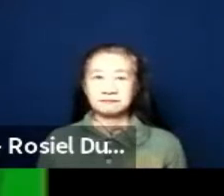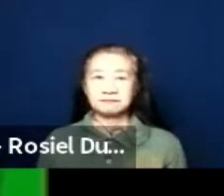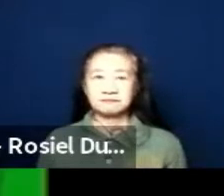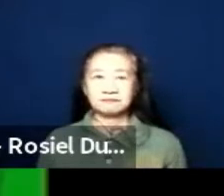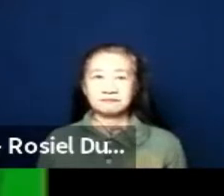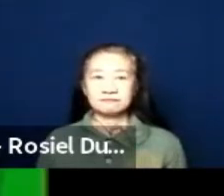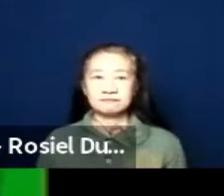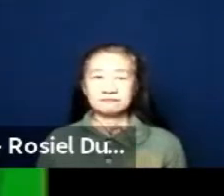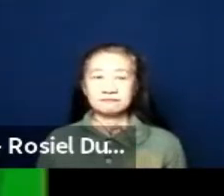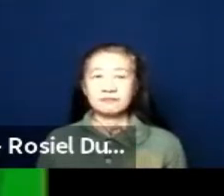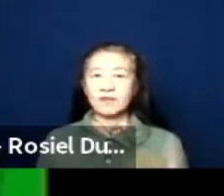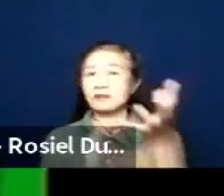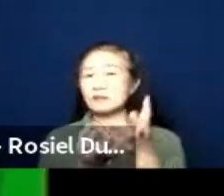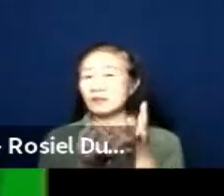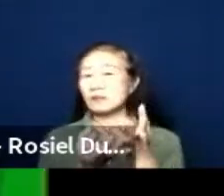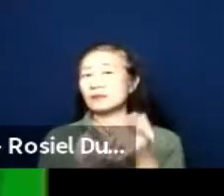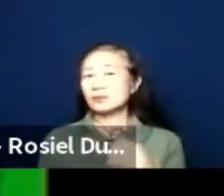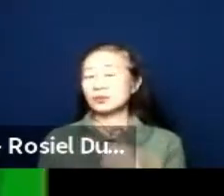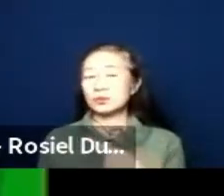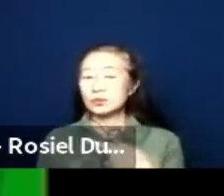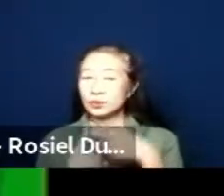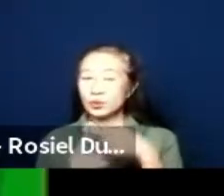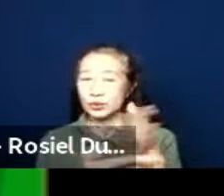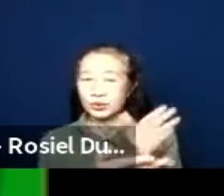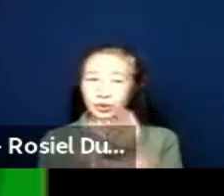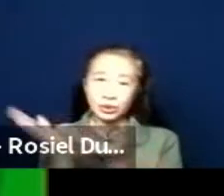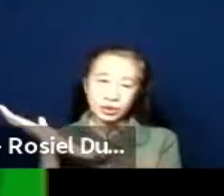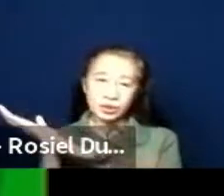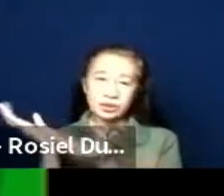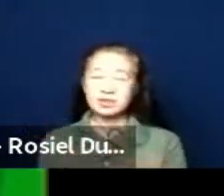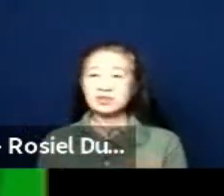Okay, I would like to share this